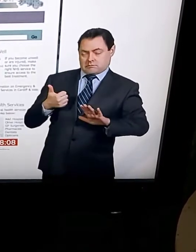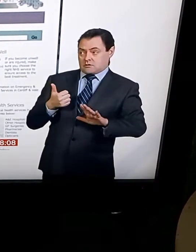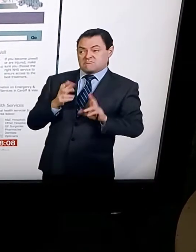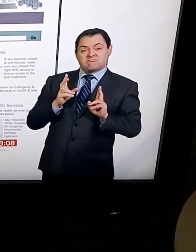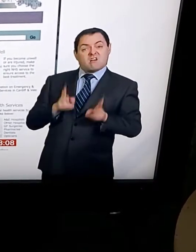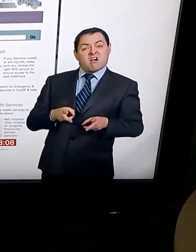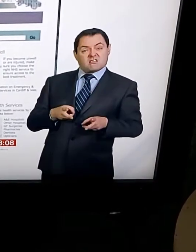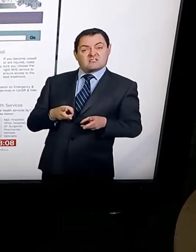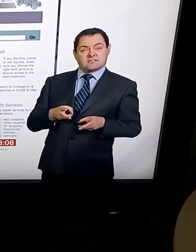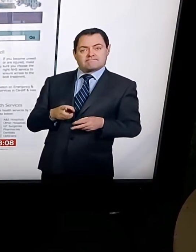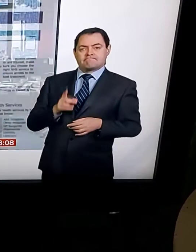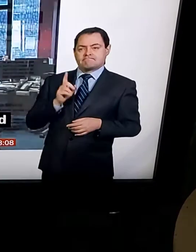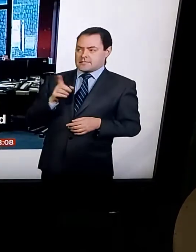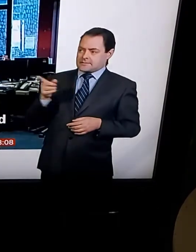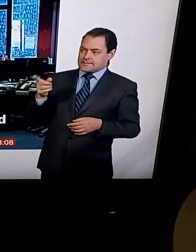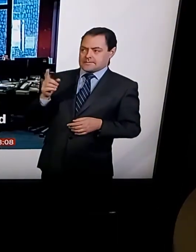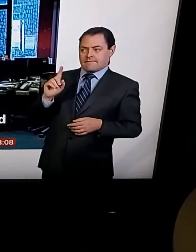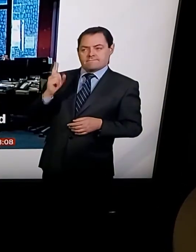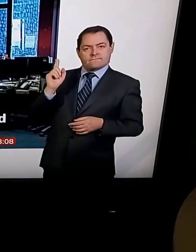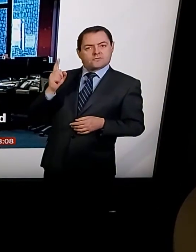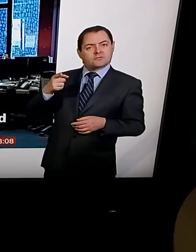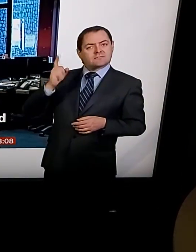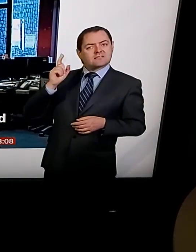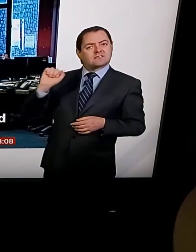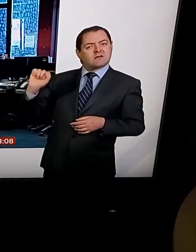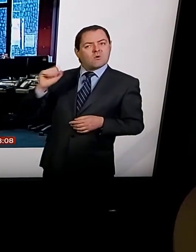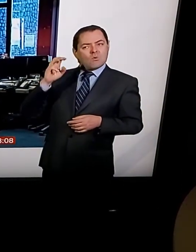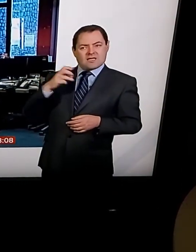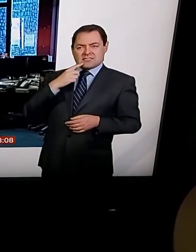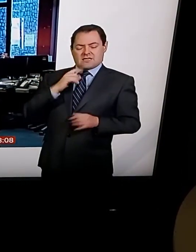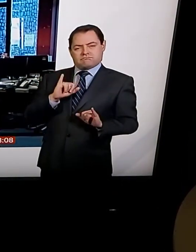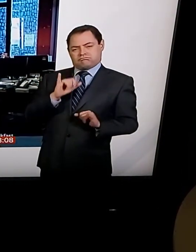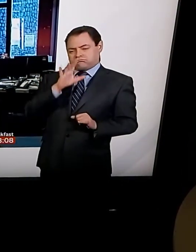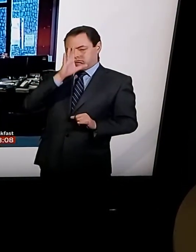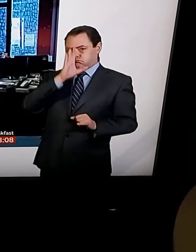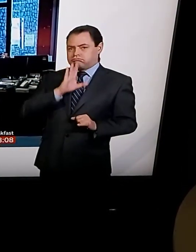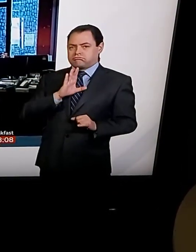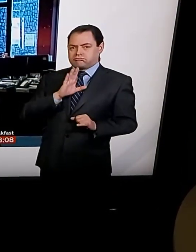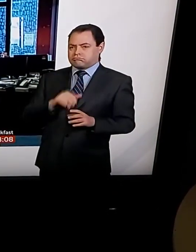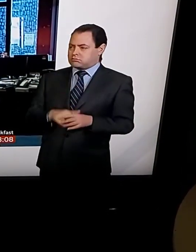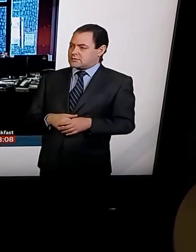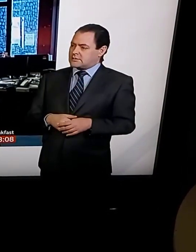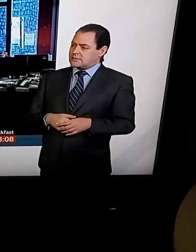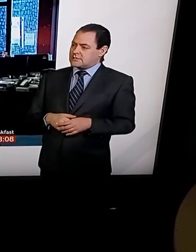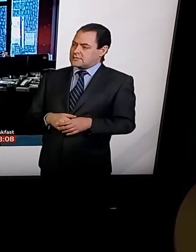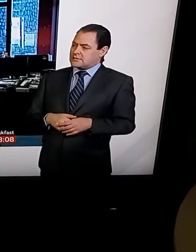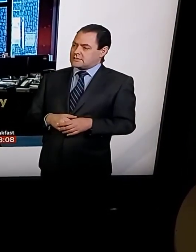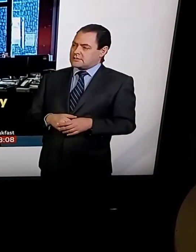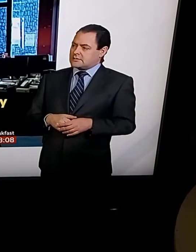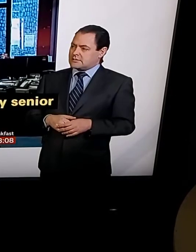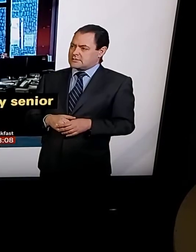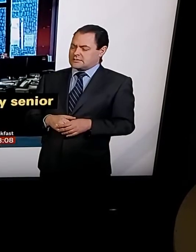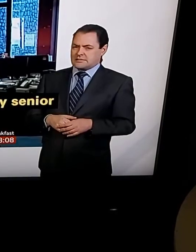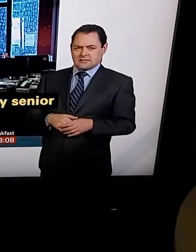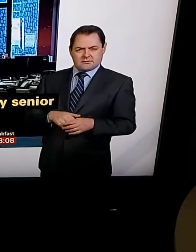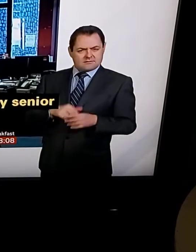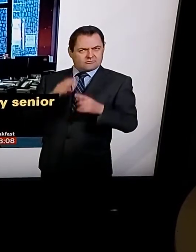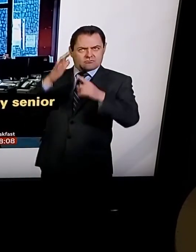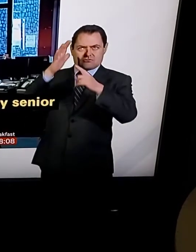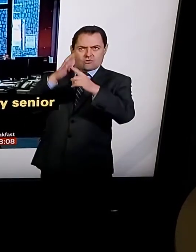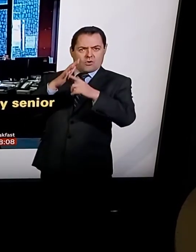loss. Desperately sad news. A very senior and very highly regarded doctor here